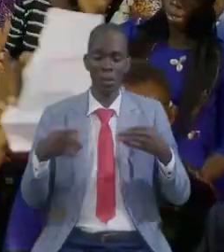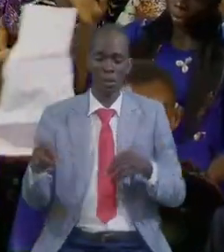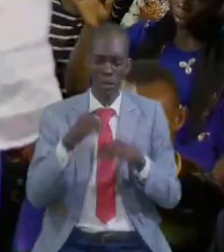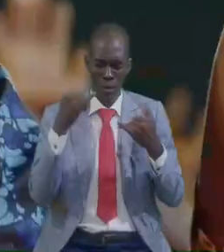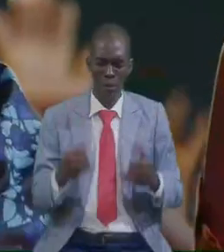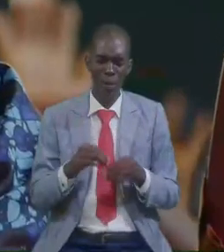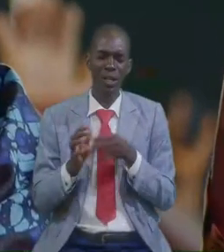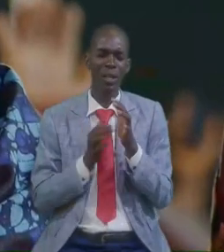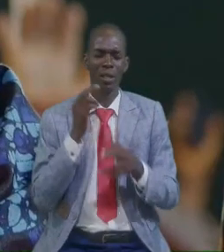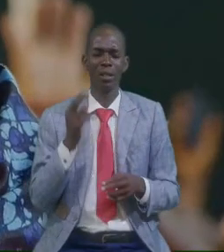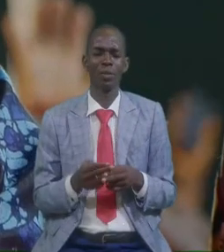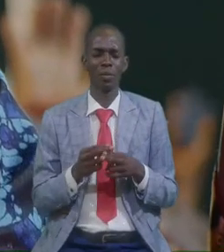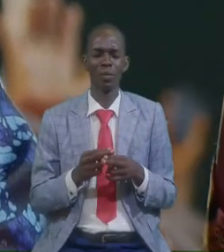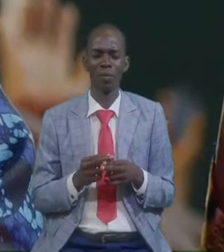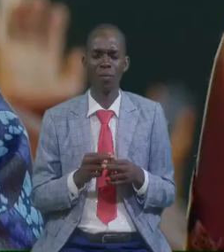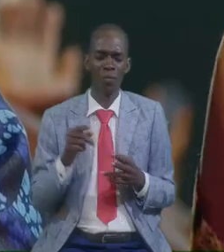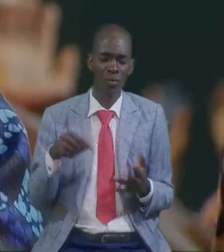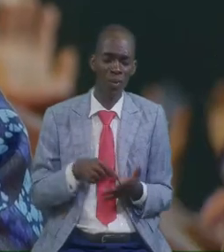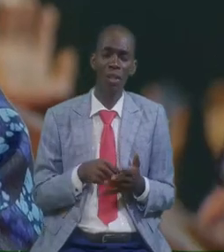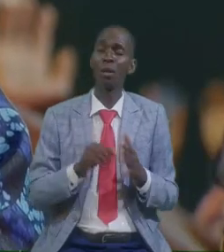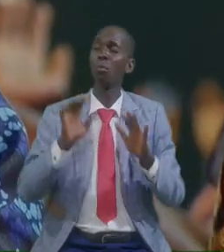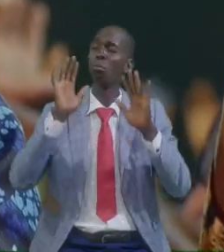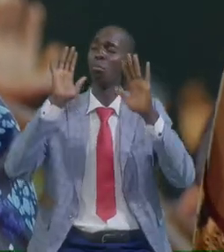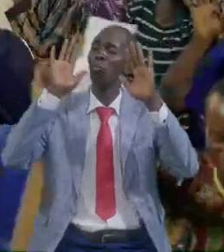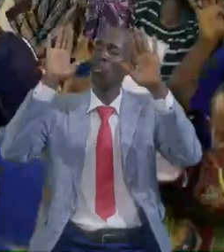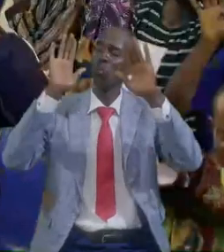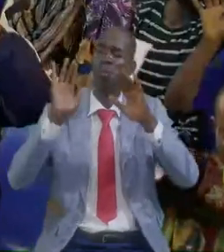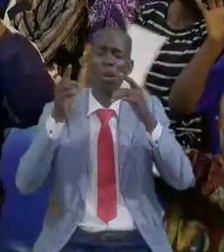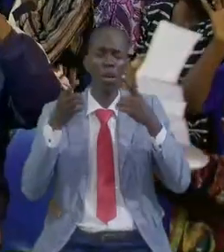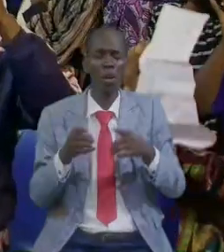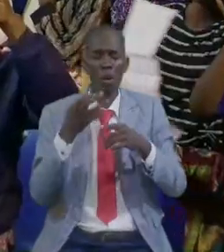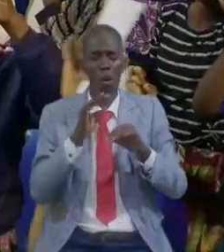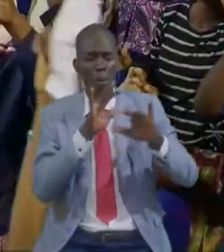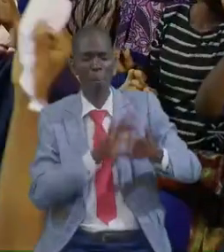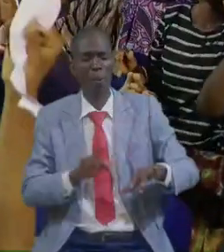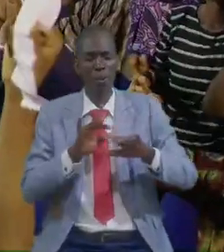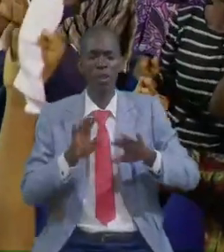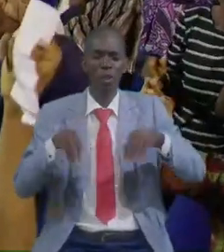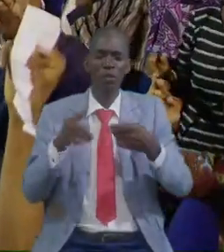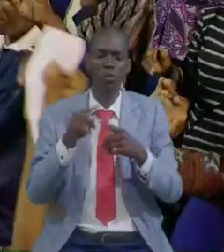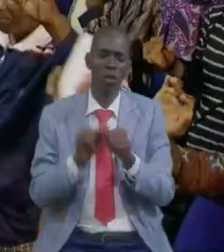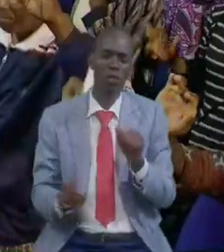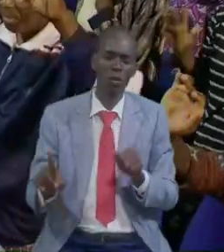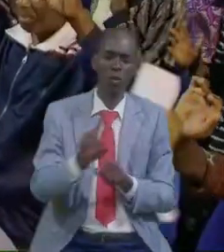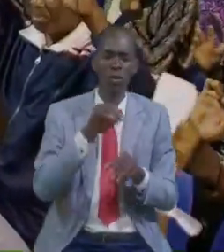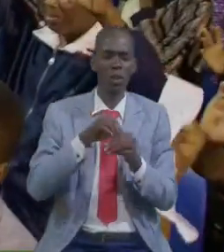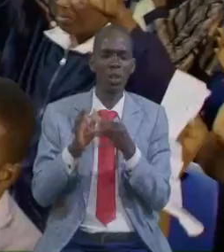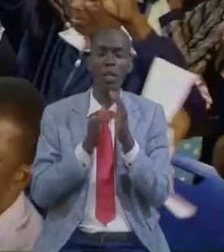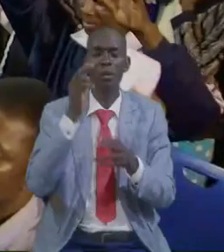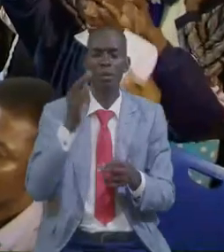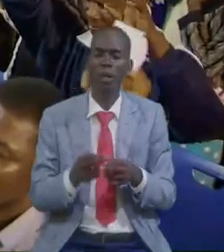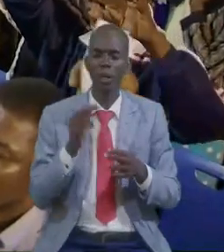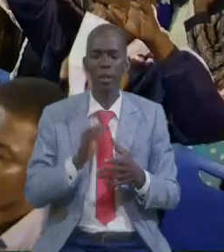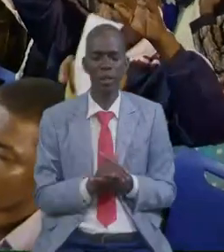now. This miracle of mercy to everyone in Jesus' name.